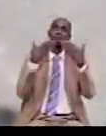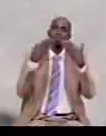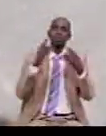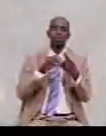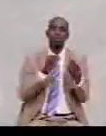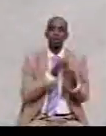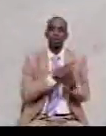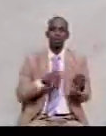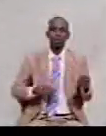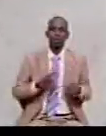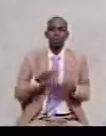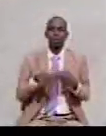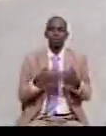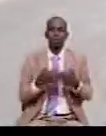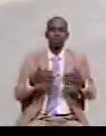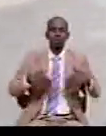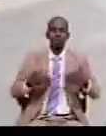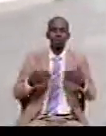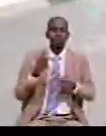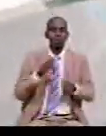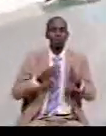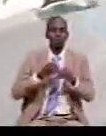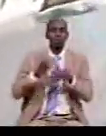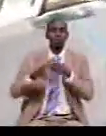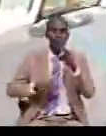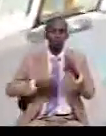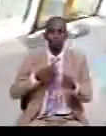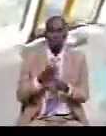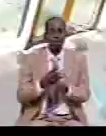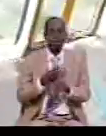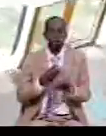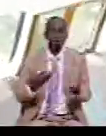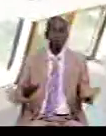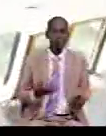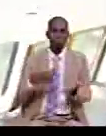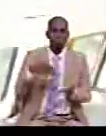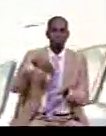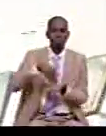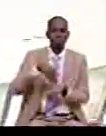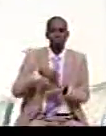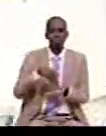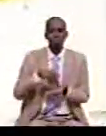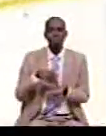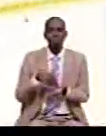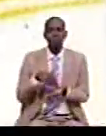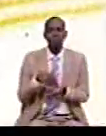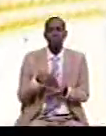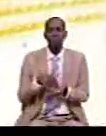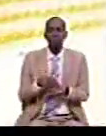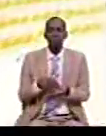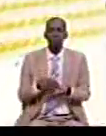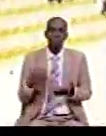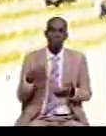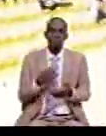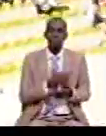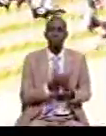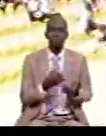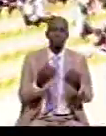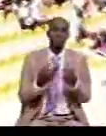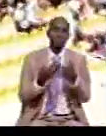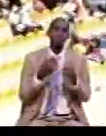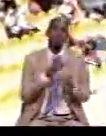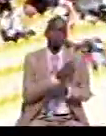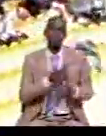their feet, even as we come before the Lord to give him praise, to sing songs of joy and